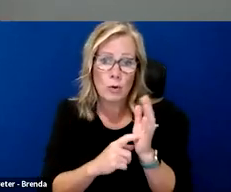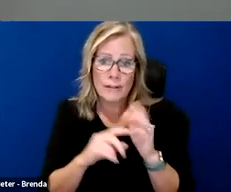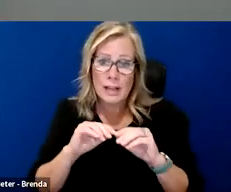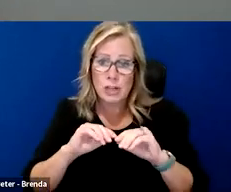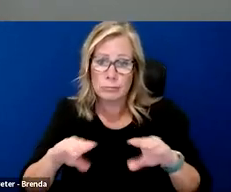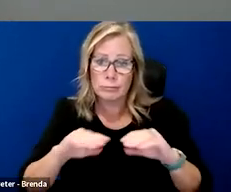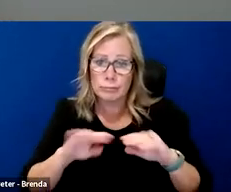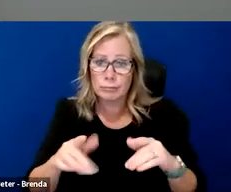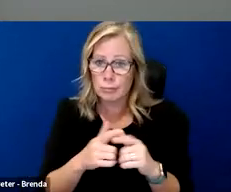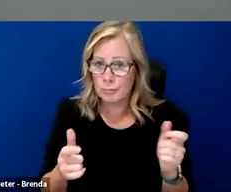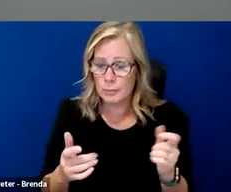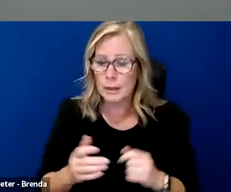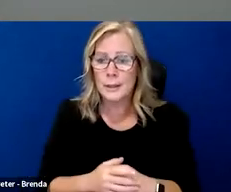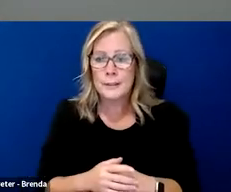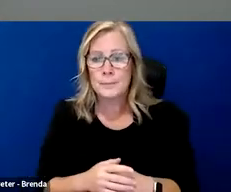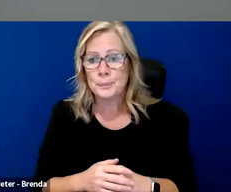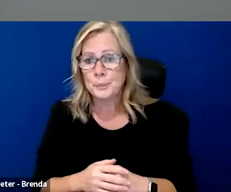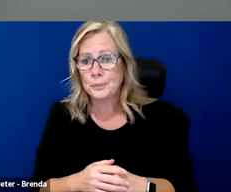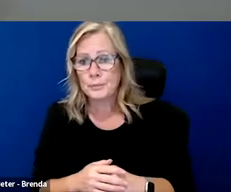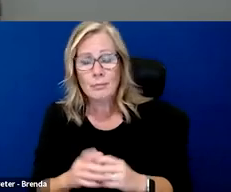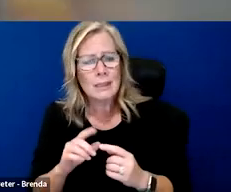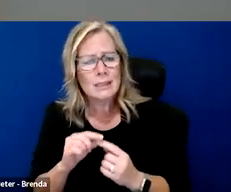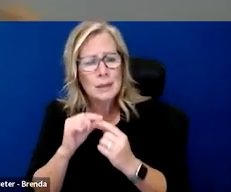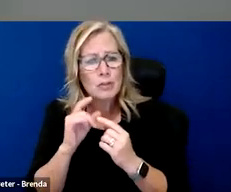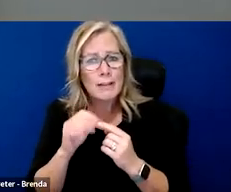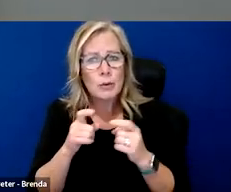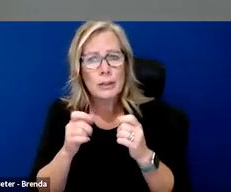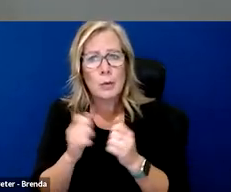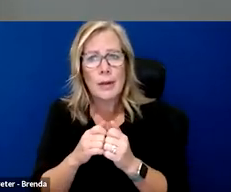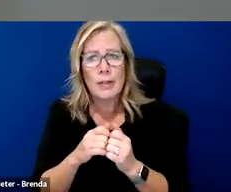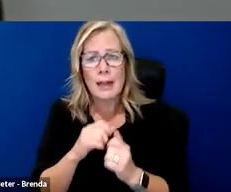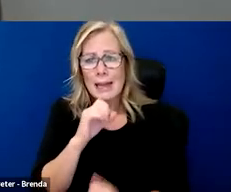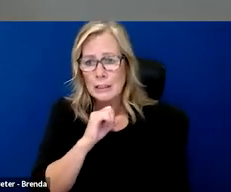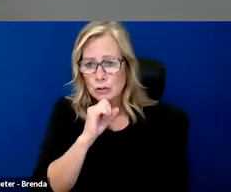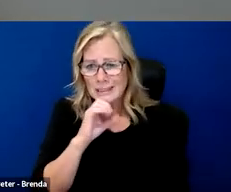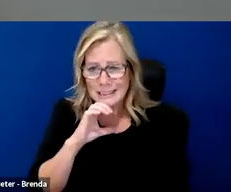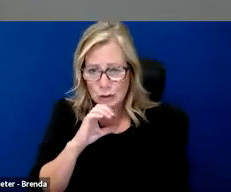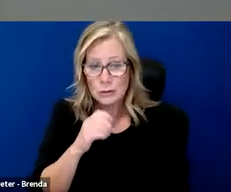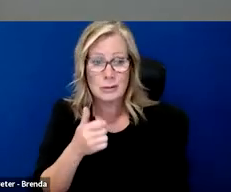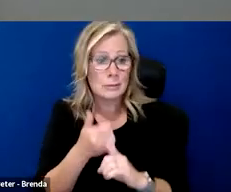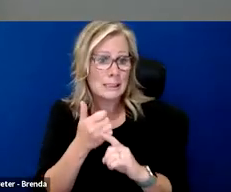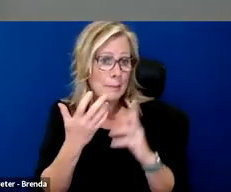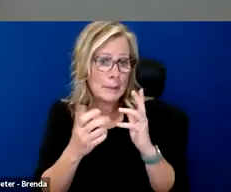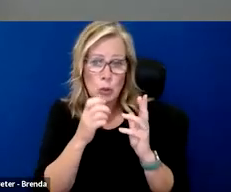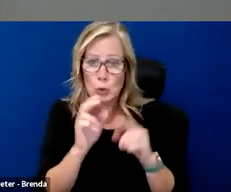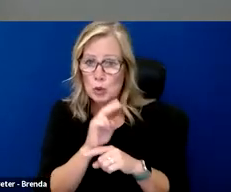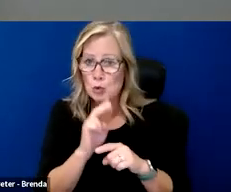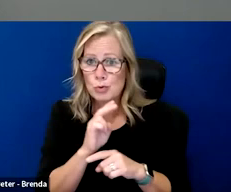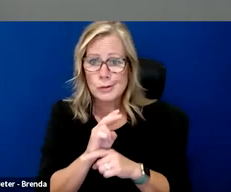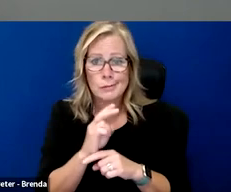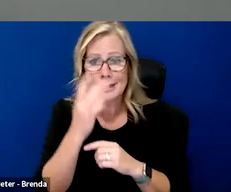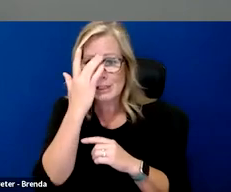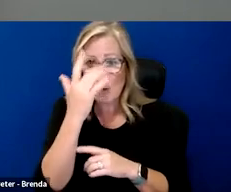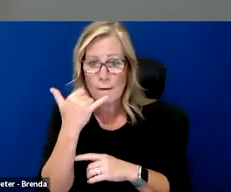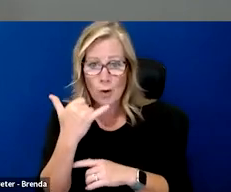particularly if you know, we're talking about older adults that maybe are not, you know, don't have smartphones or aren't getting information the same way that they